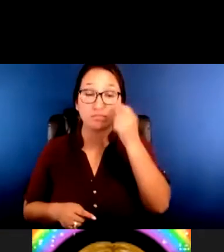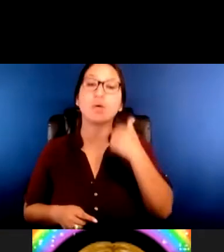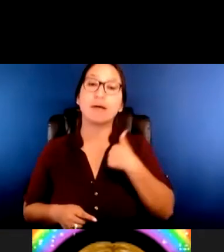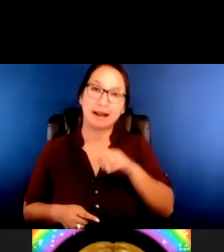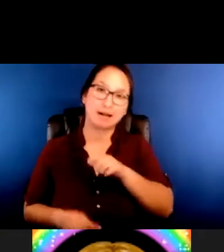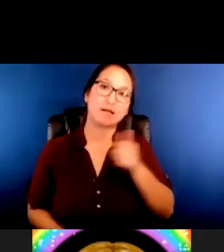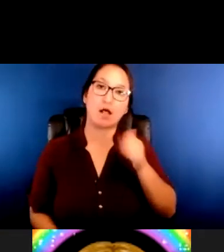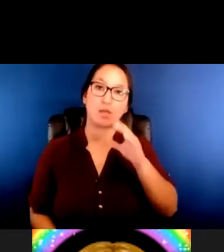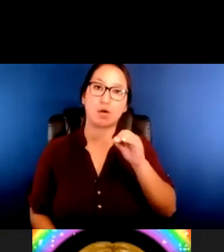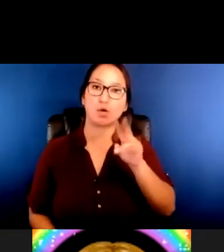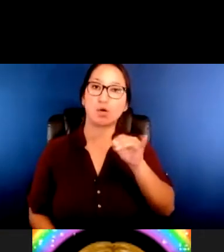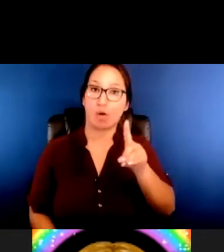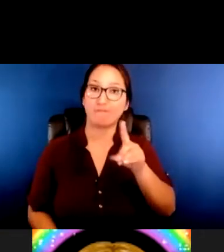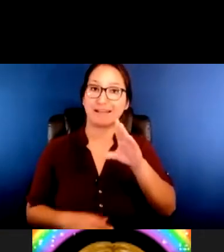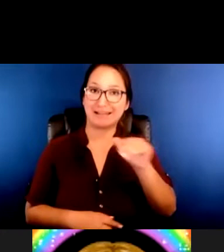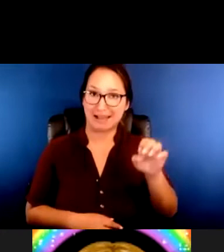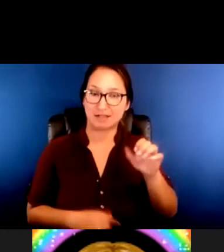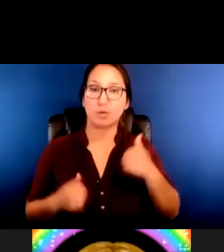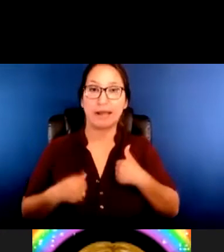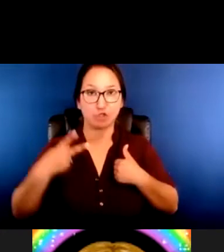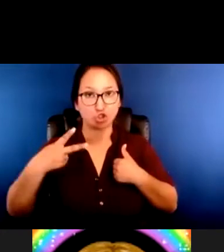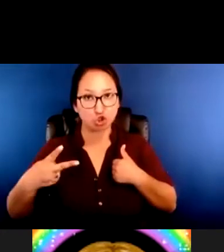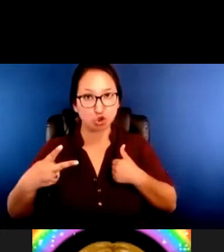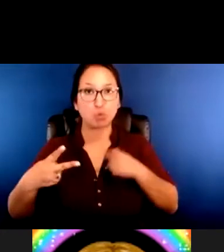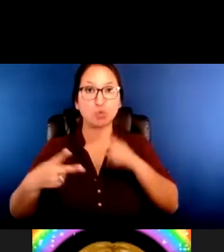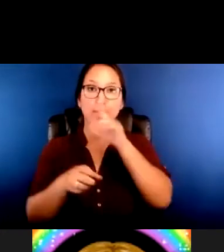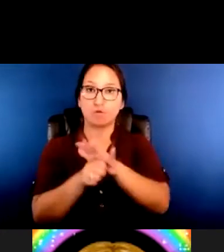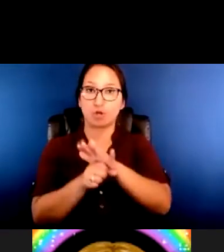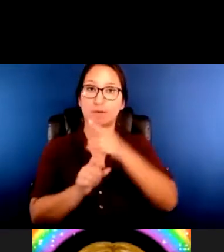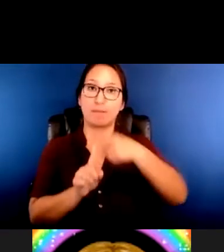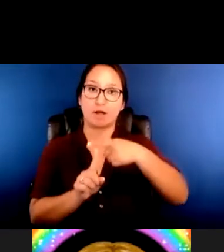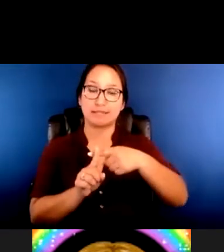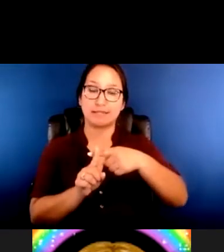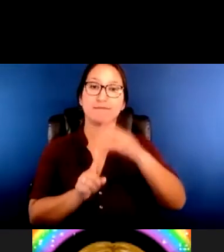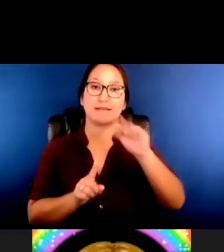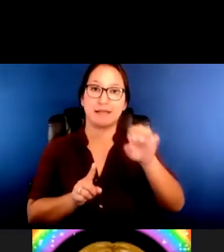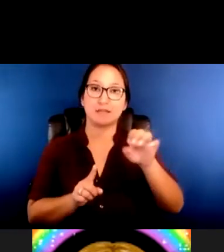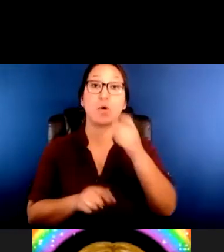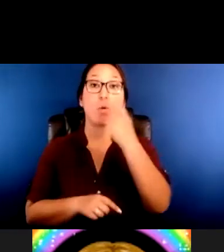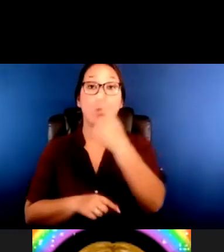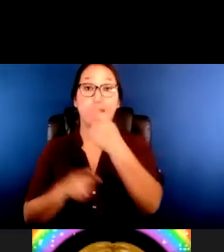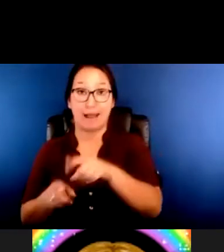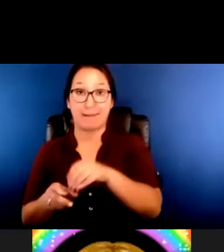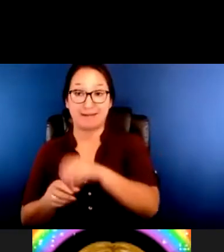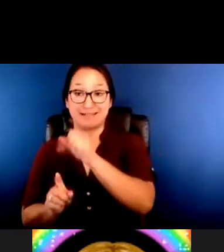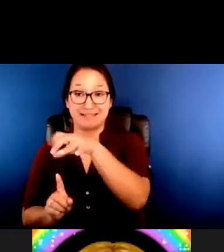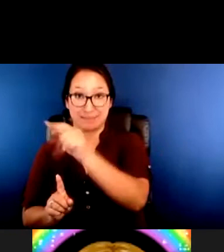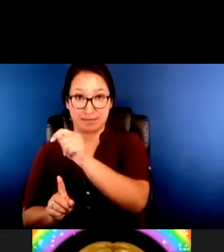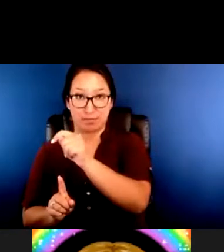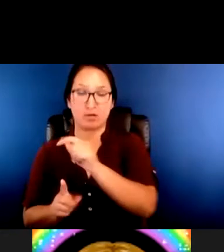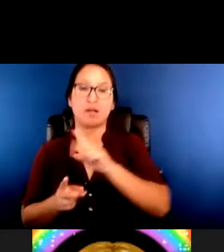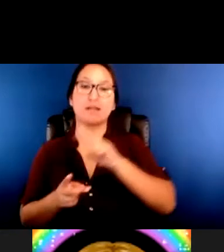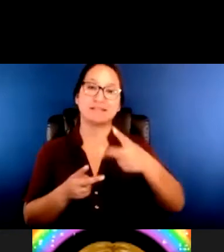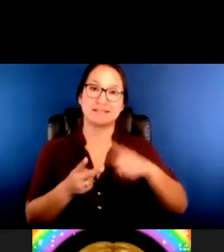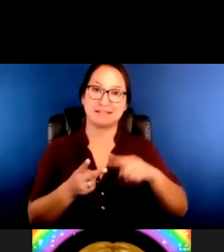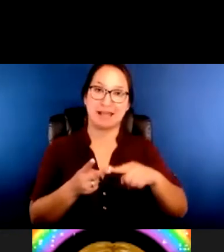only had 2 confirmed positive cases on our campus this year. One was in September and one was this week. And of